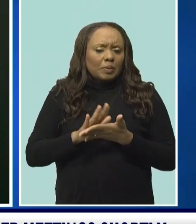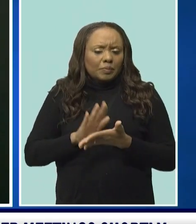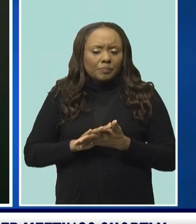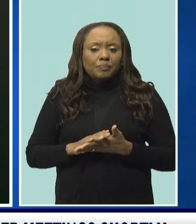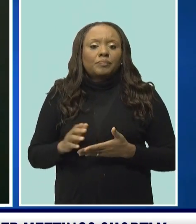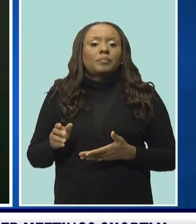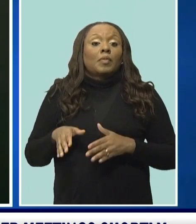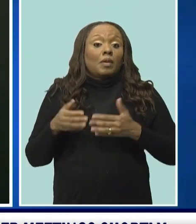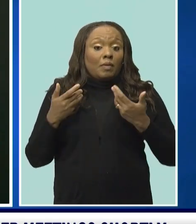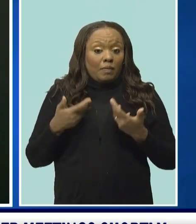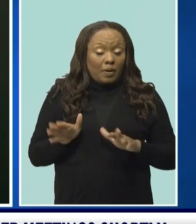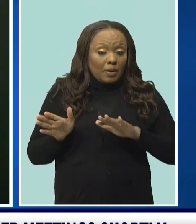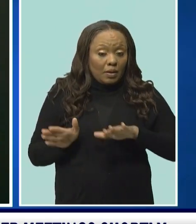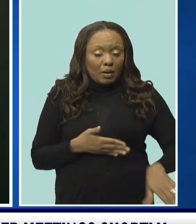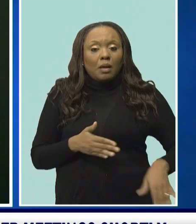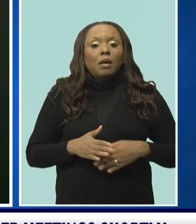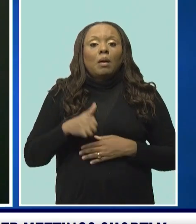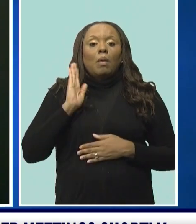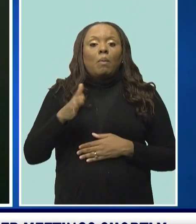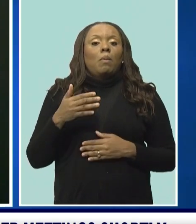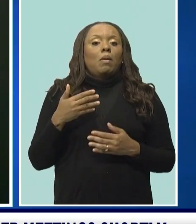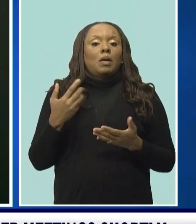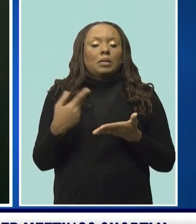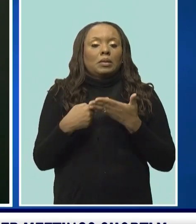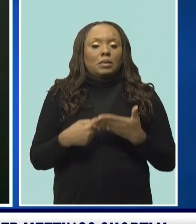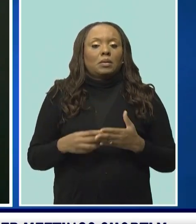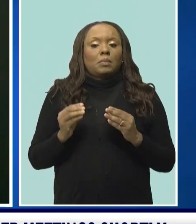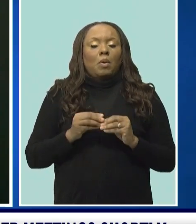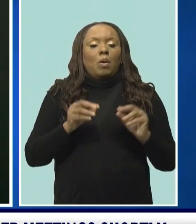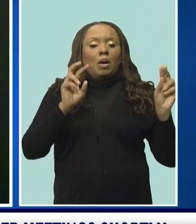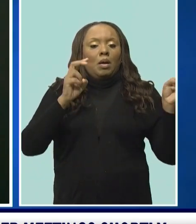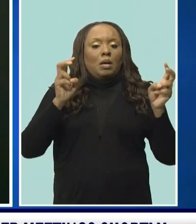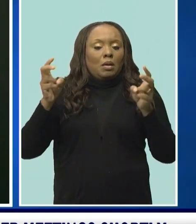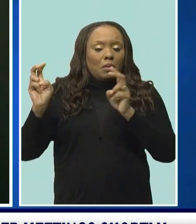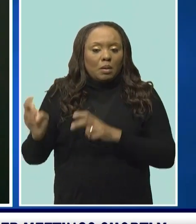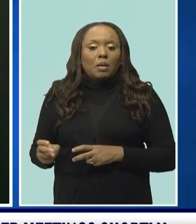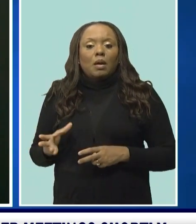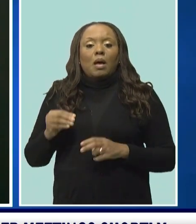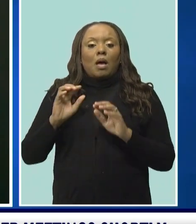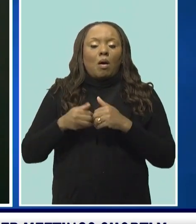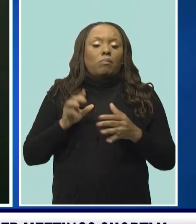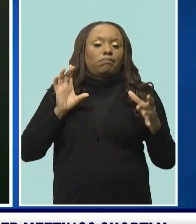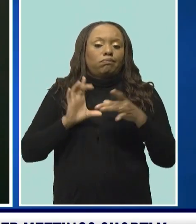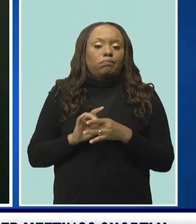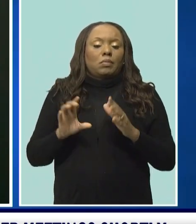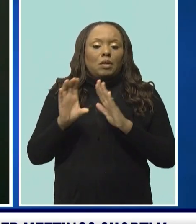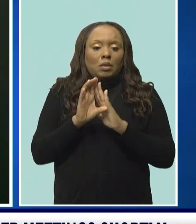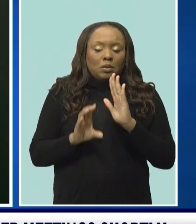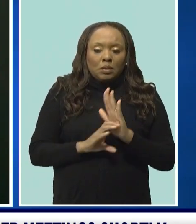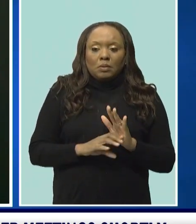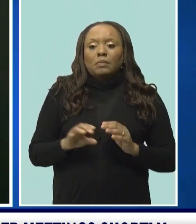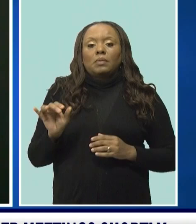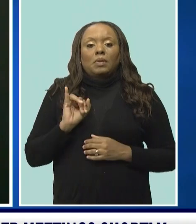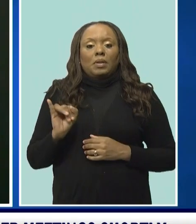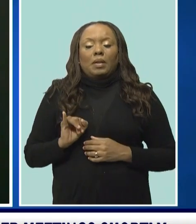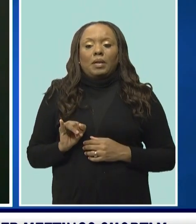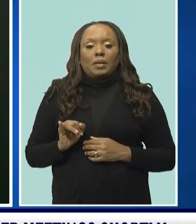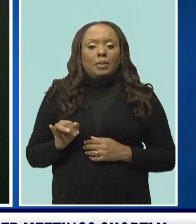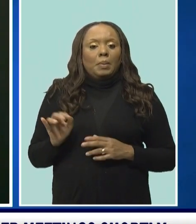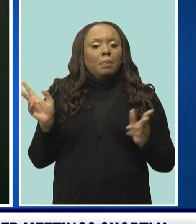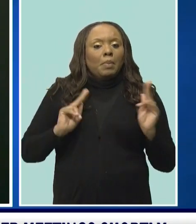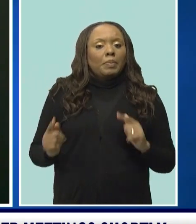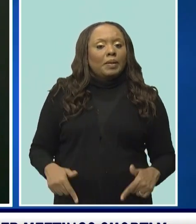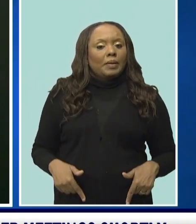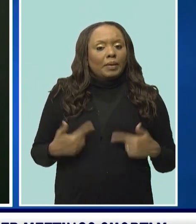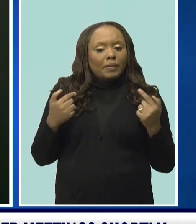specific topics, broadly based on the existing constitution by chapter. So we'll deal with citizenship, the charter, different things,